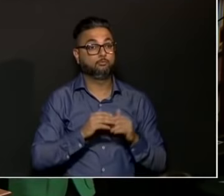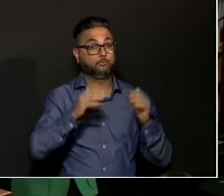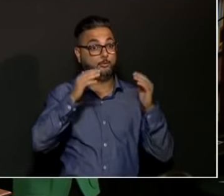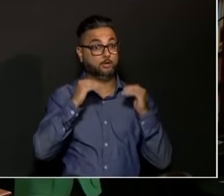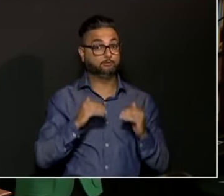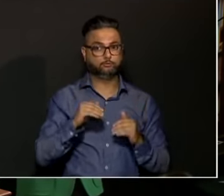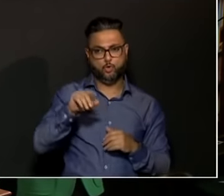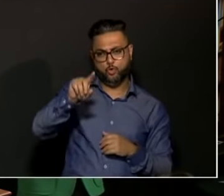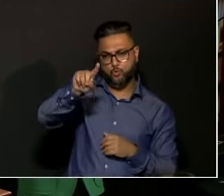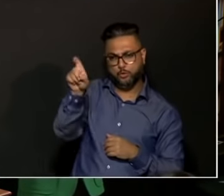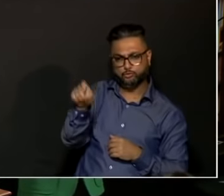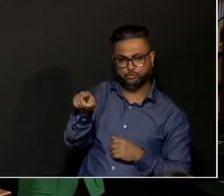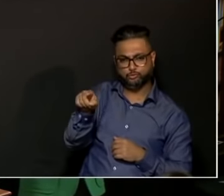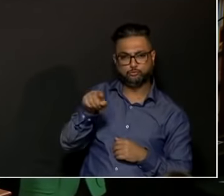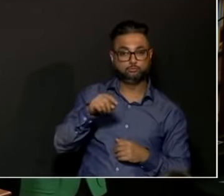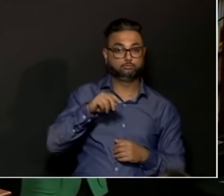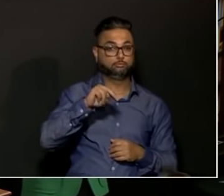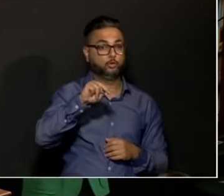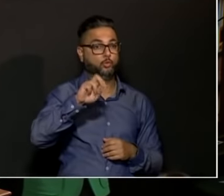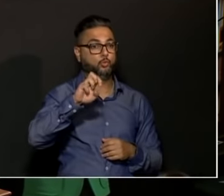News Talk 1010. Please go ahead.